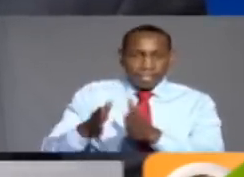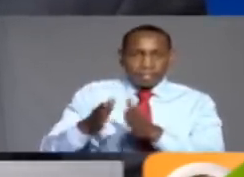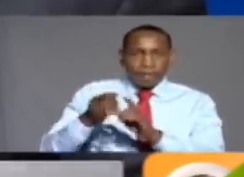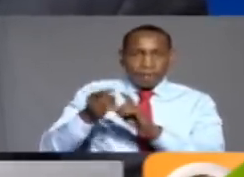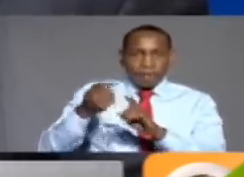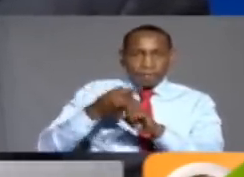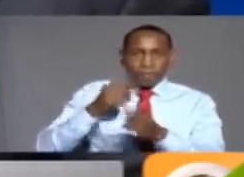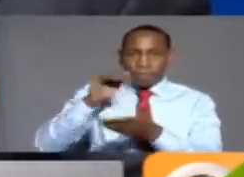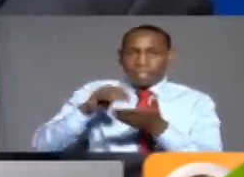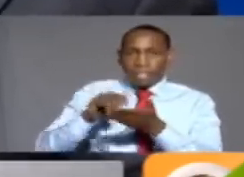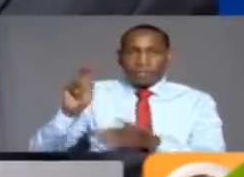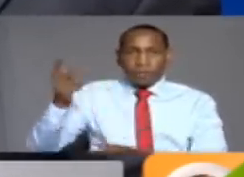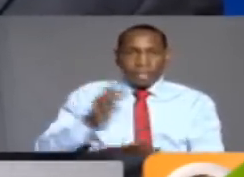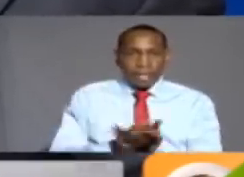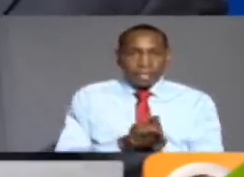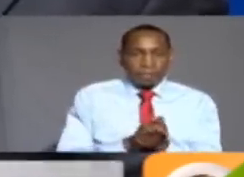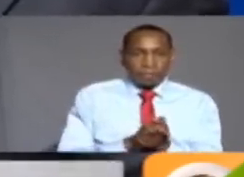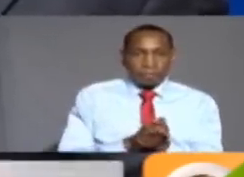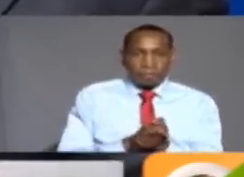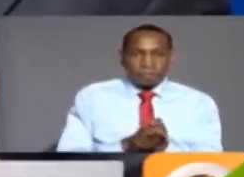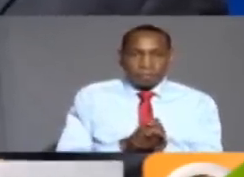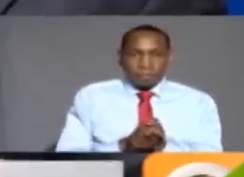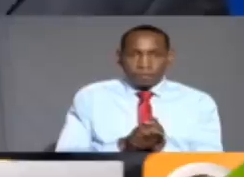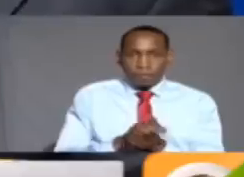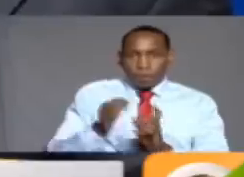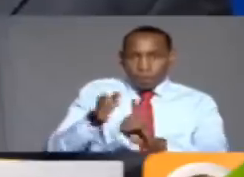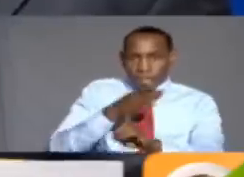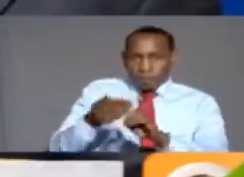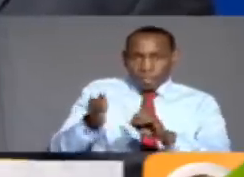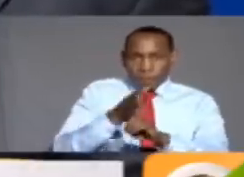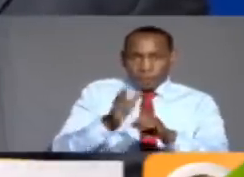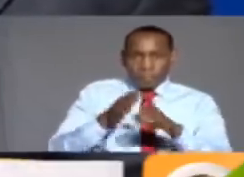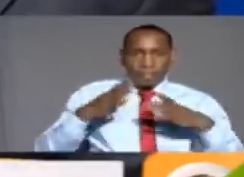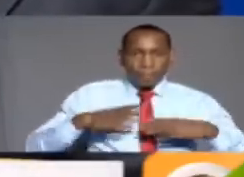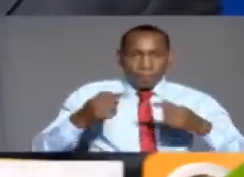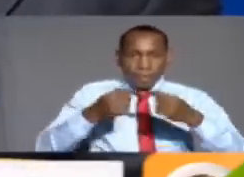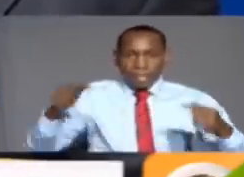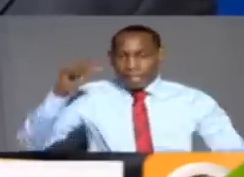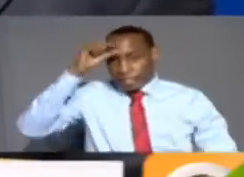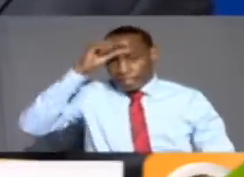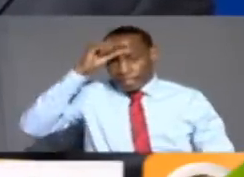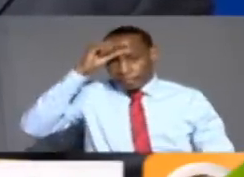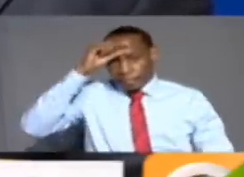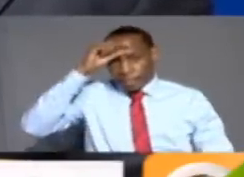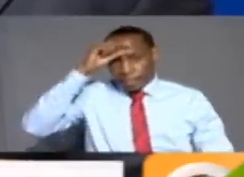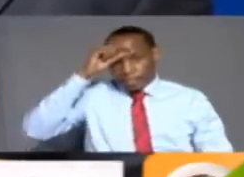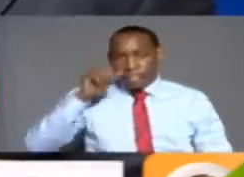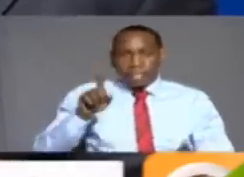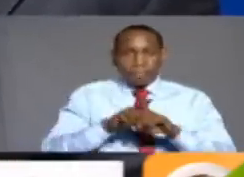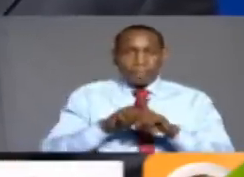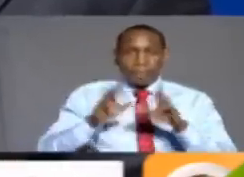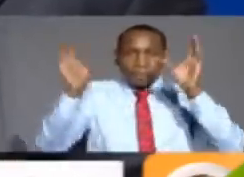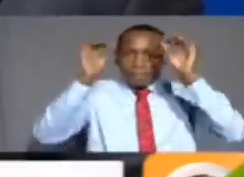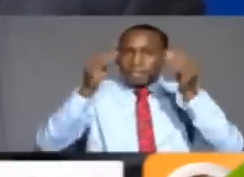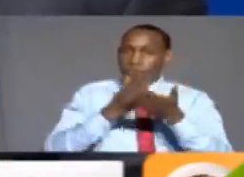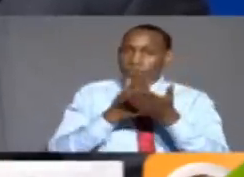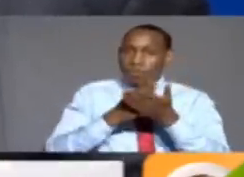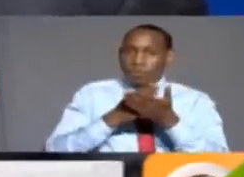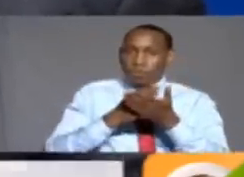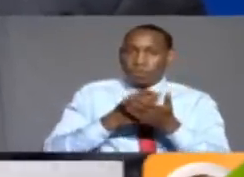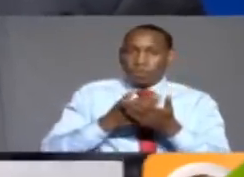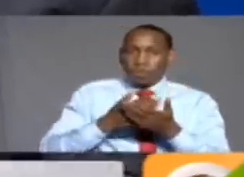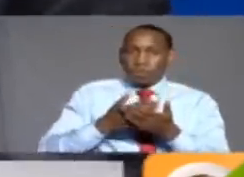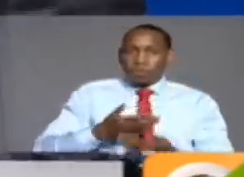region. They're inciting the ground against government. And this is the kind of thing that most probably makes the president extremely annoyed, because